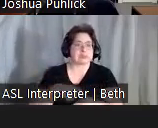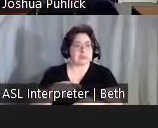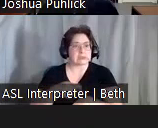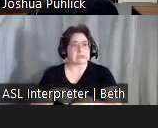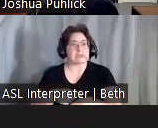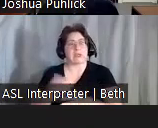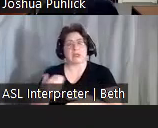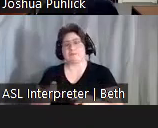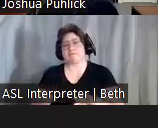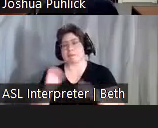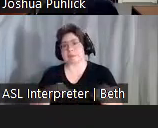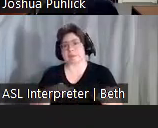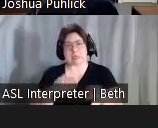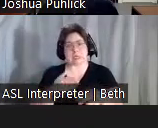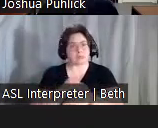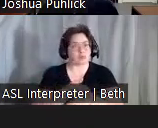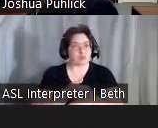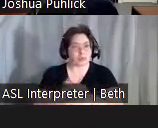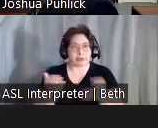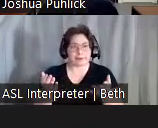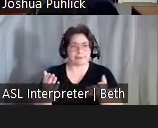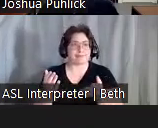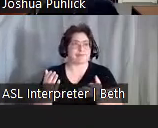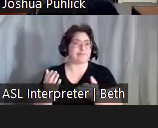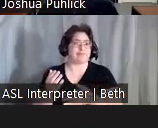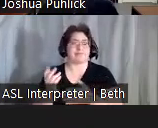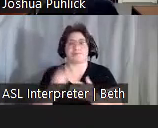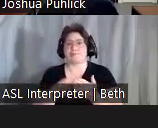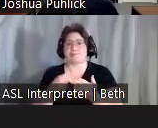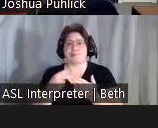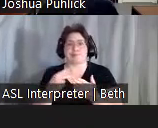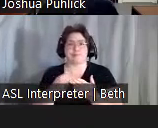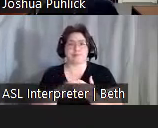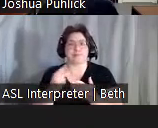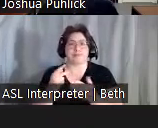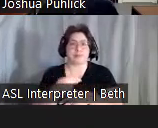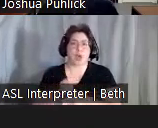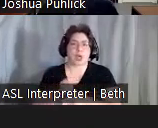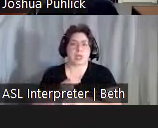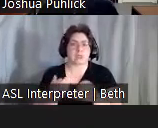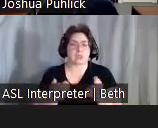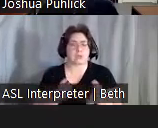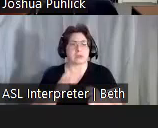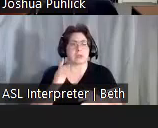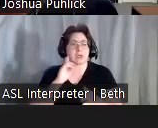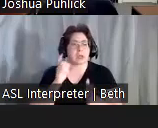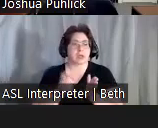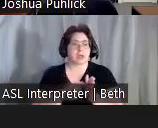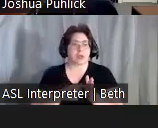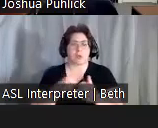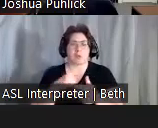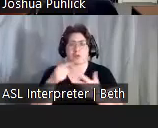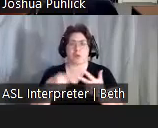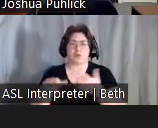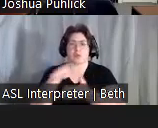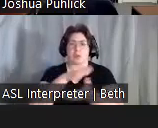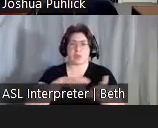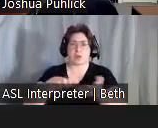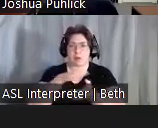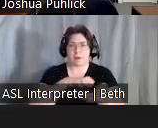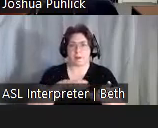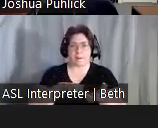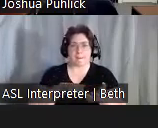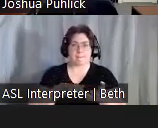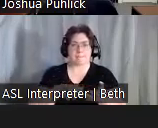products. We see here that when you combine those three pools, selection cutting on